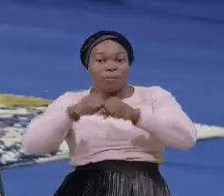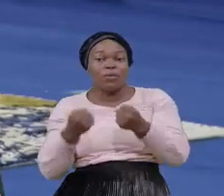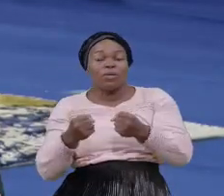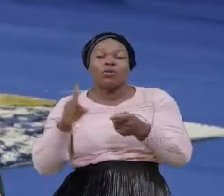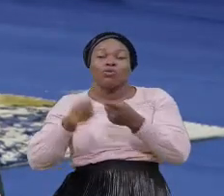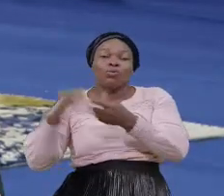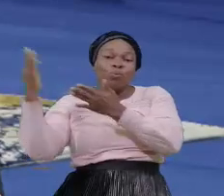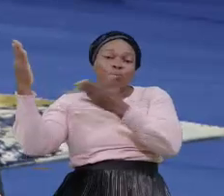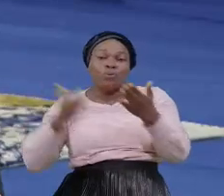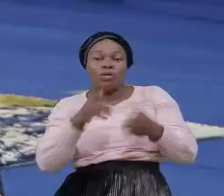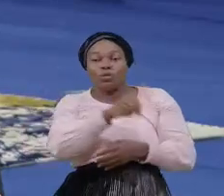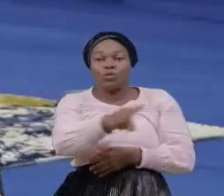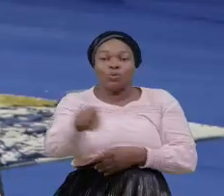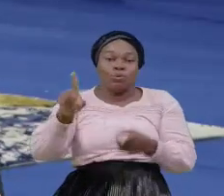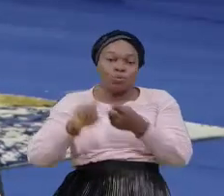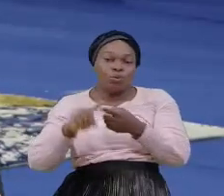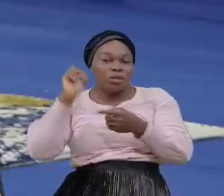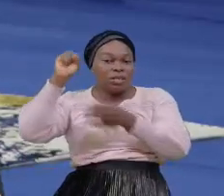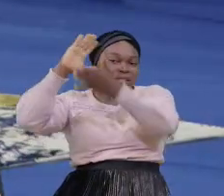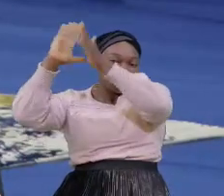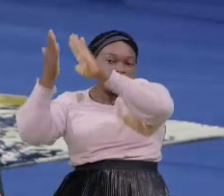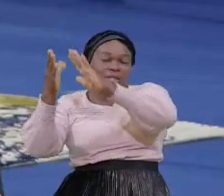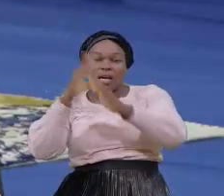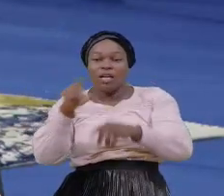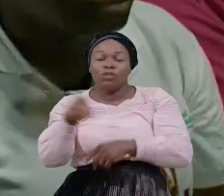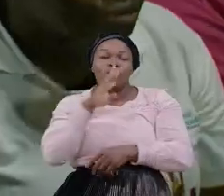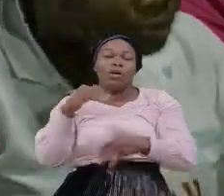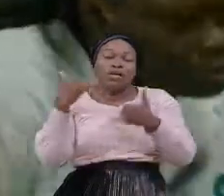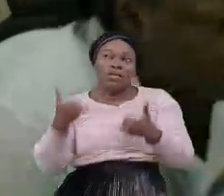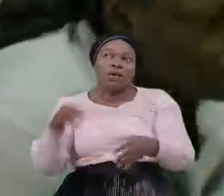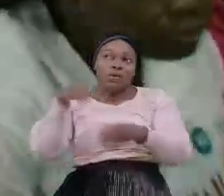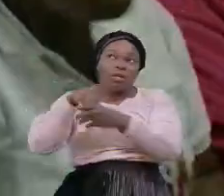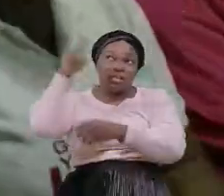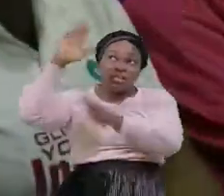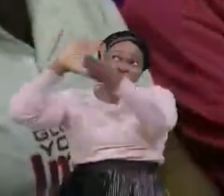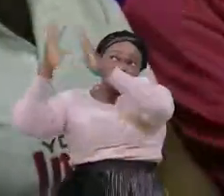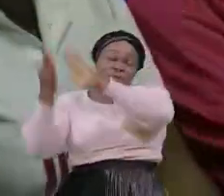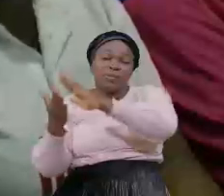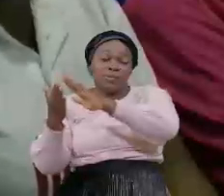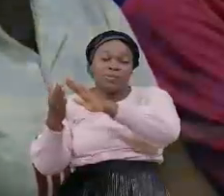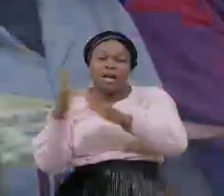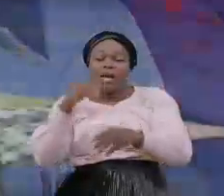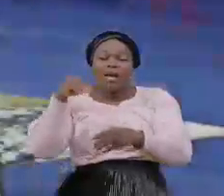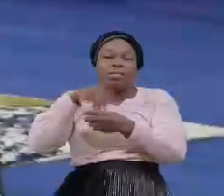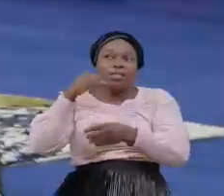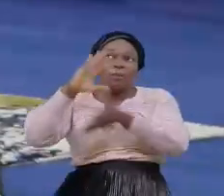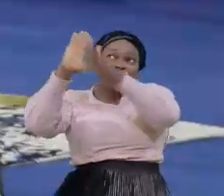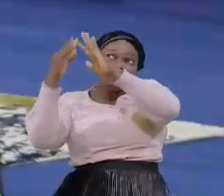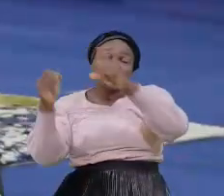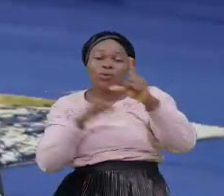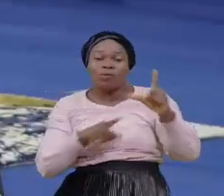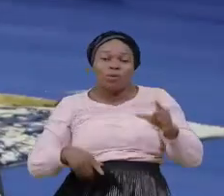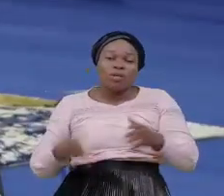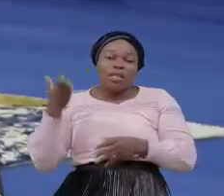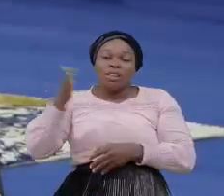his presence. And you are now in his presence. And in the presence of the Lord, there is power. There's